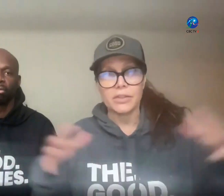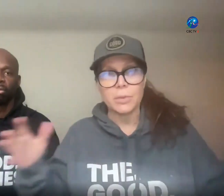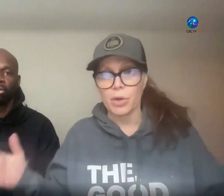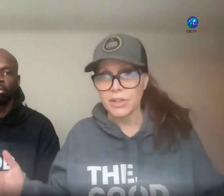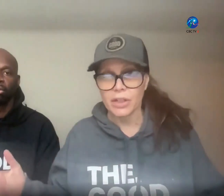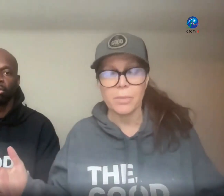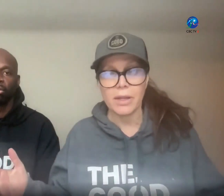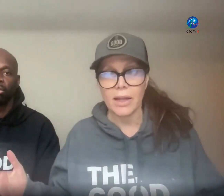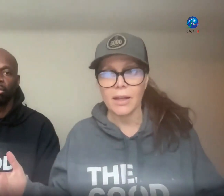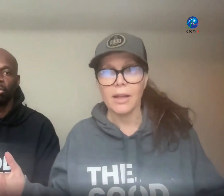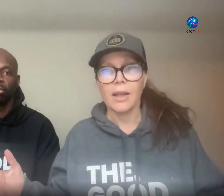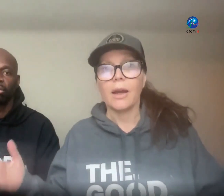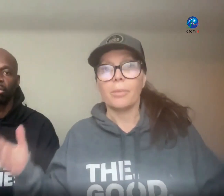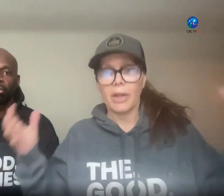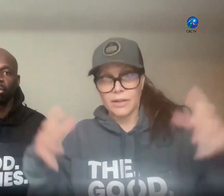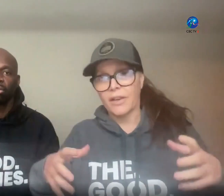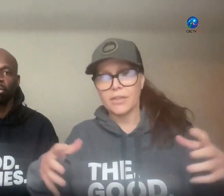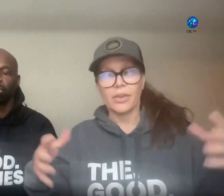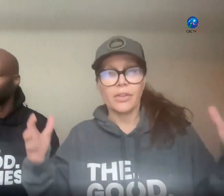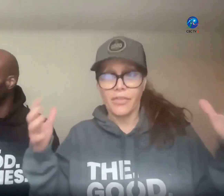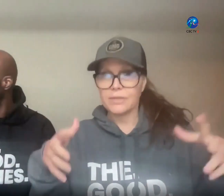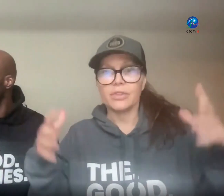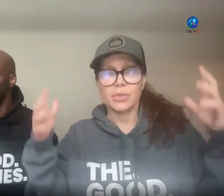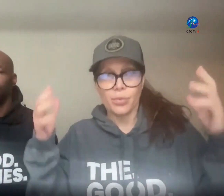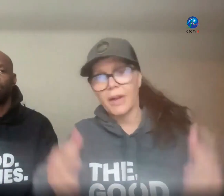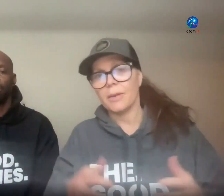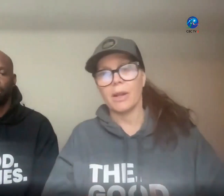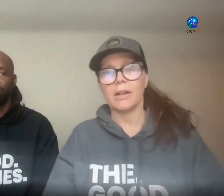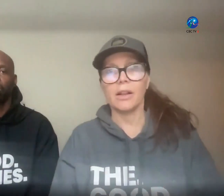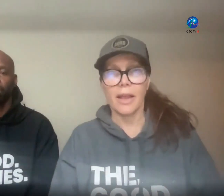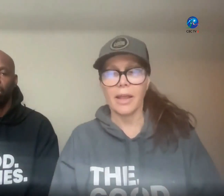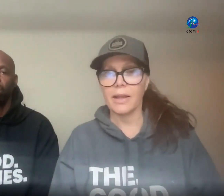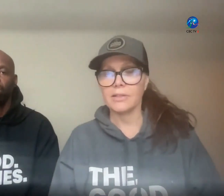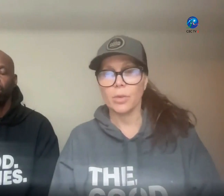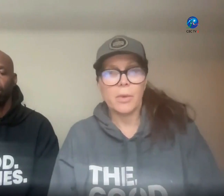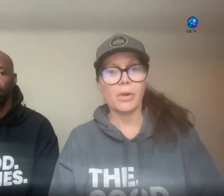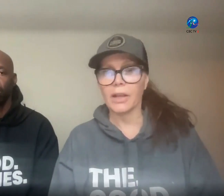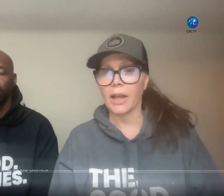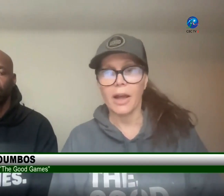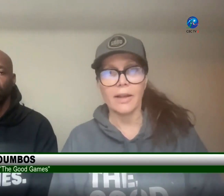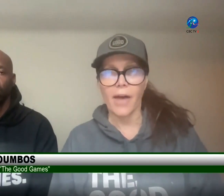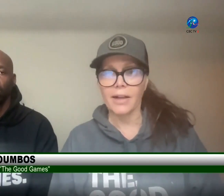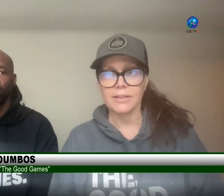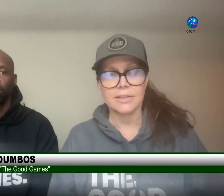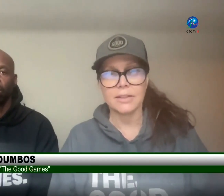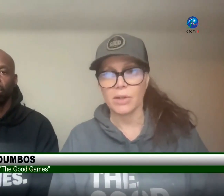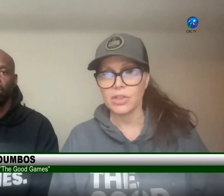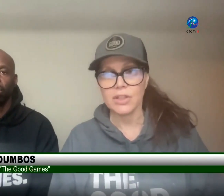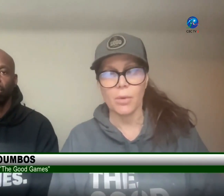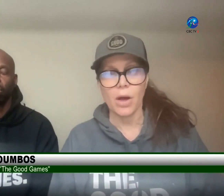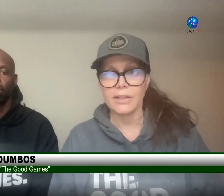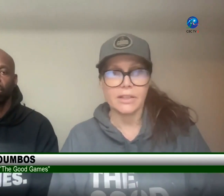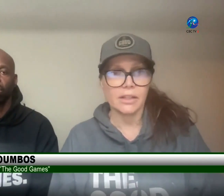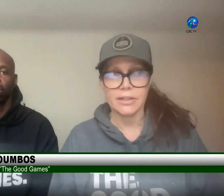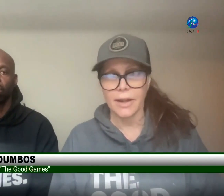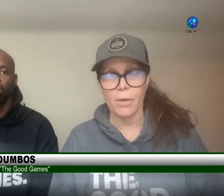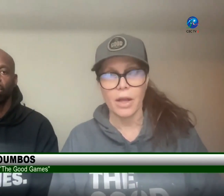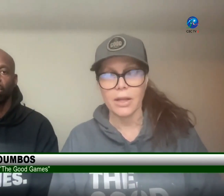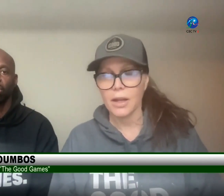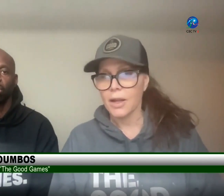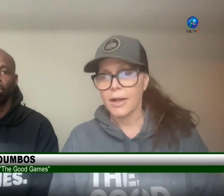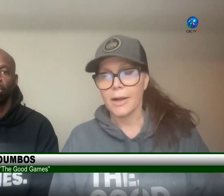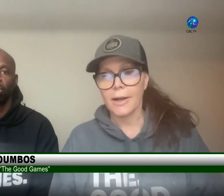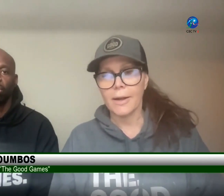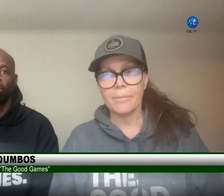the different sports that are competing plus a festival. The festival is right in the middle, and so people can kind of access as much as they want, as little as they